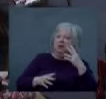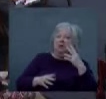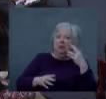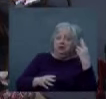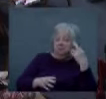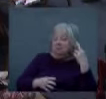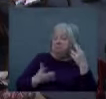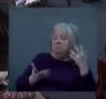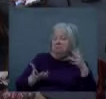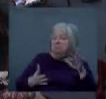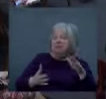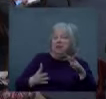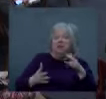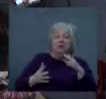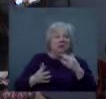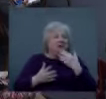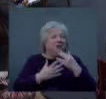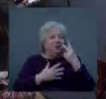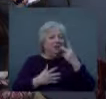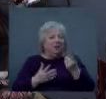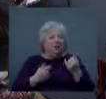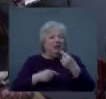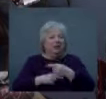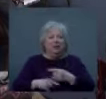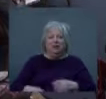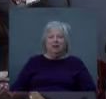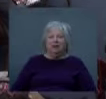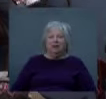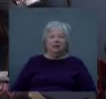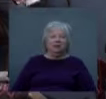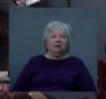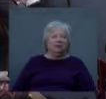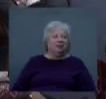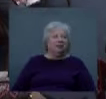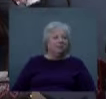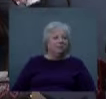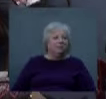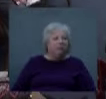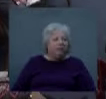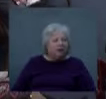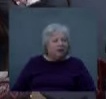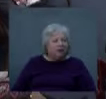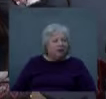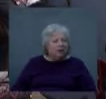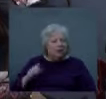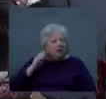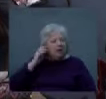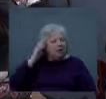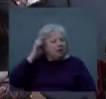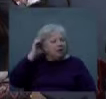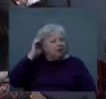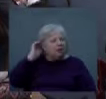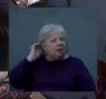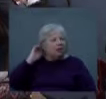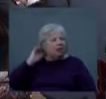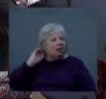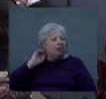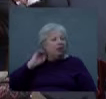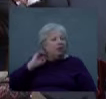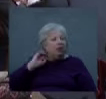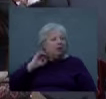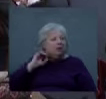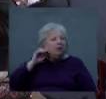with it. Thank you so much. It's good to see you today. Mayor, title of the property is in the city of Little Rock for the use of the Port Authority,